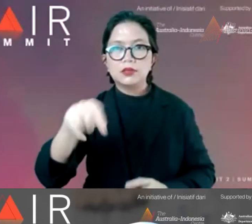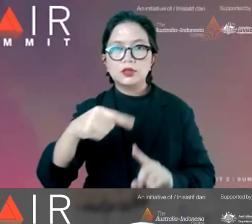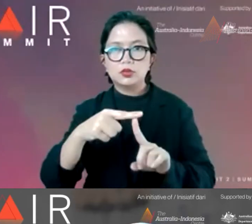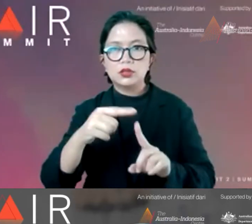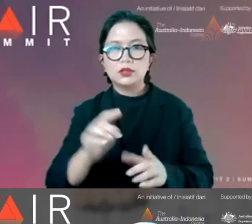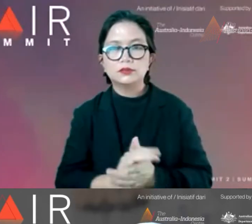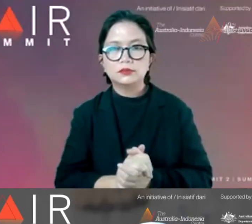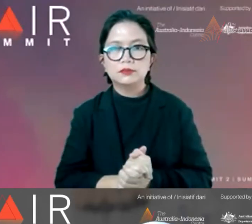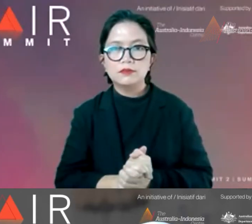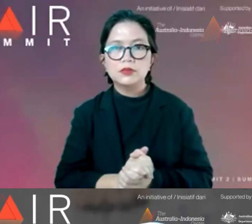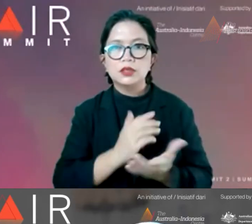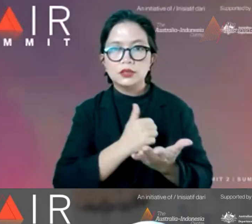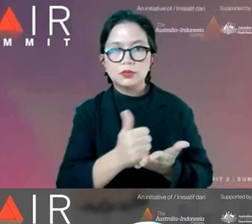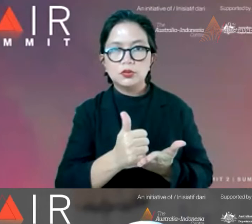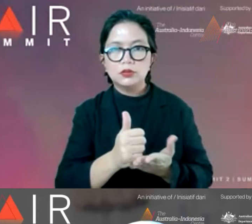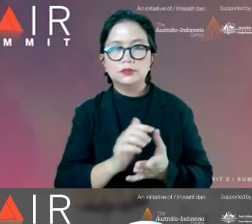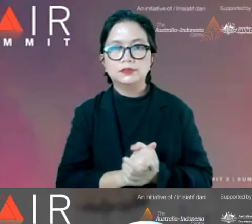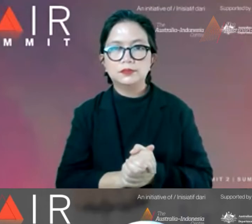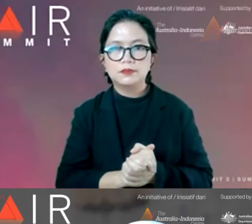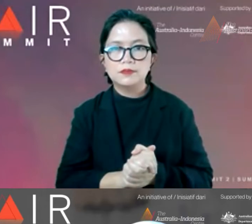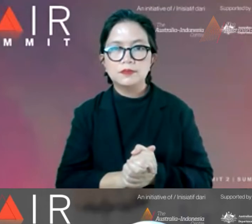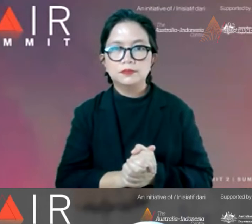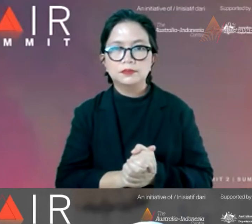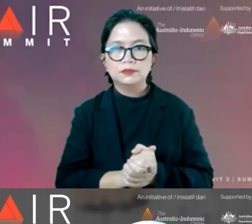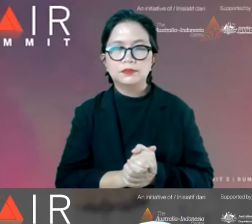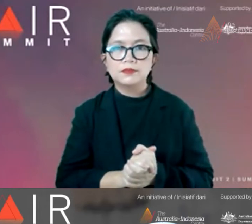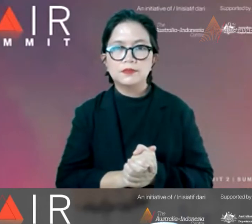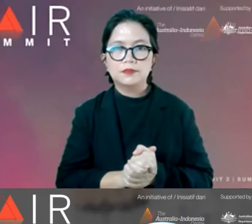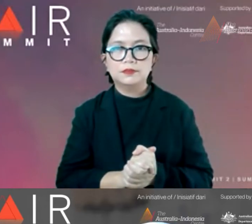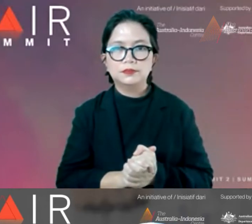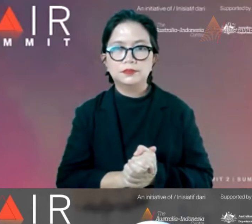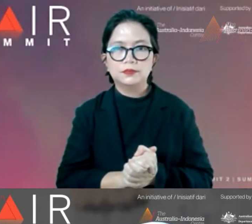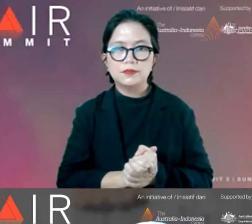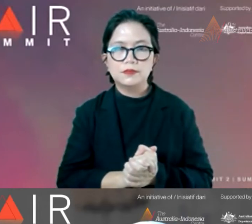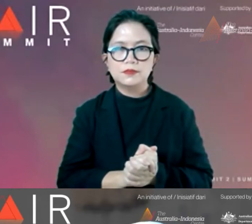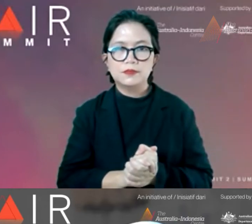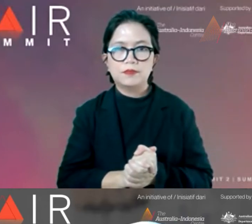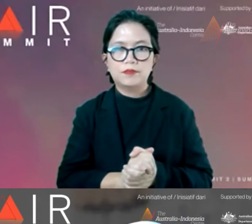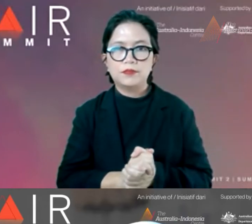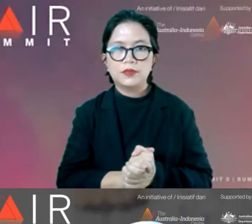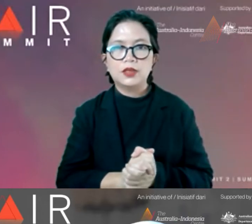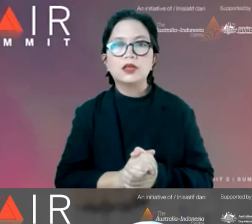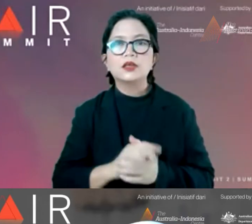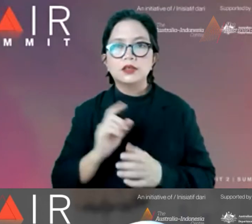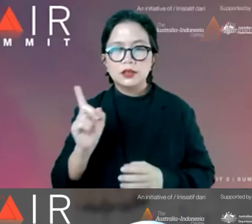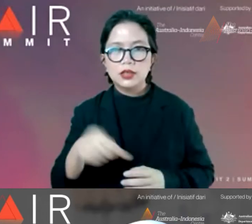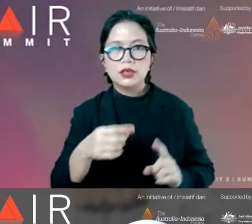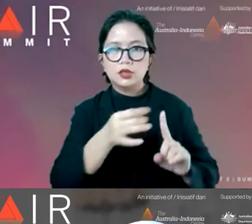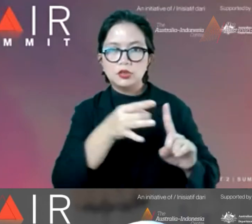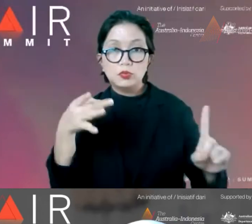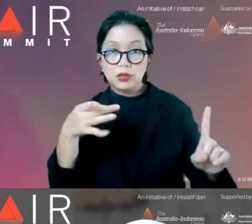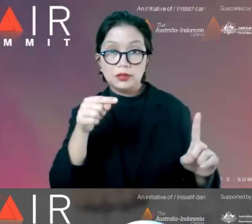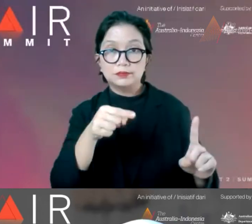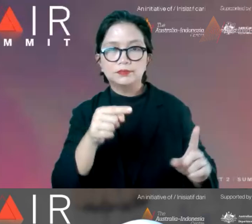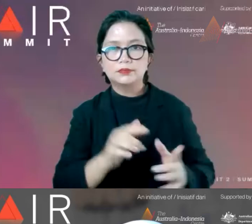among the targeted number actually is already covered more than 100%. Like they already cover for vaccine for doses 1